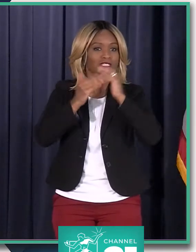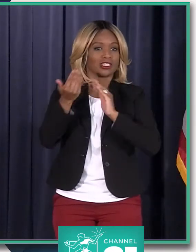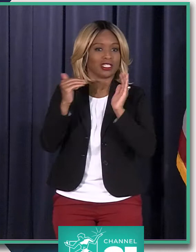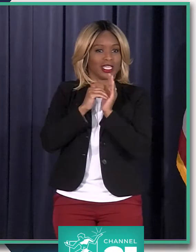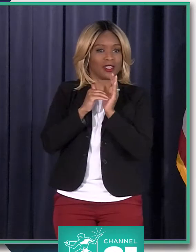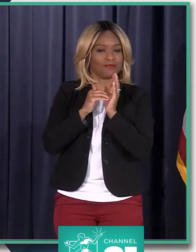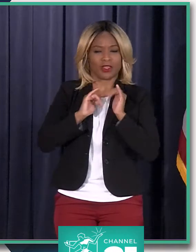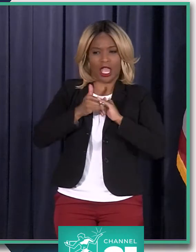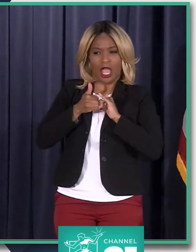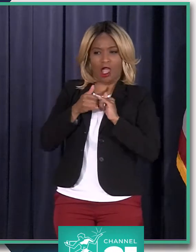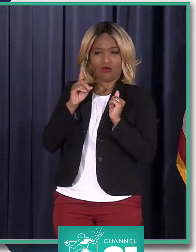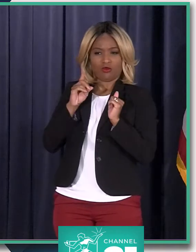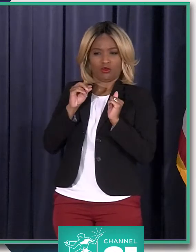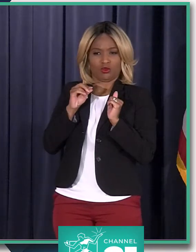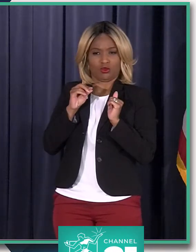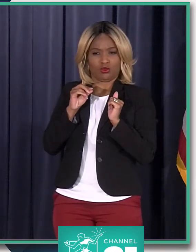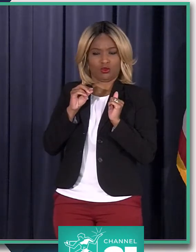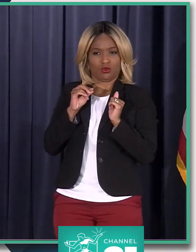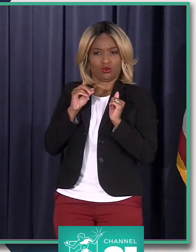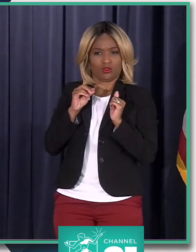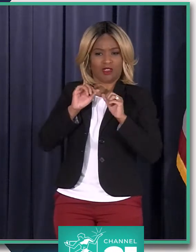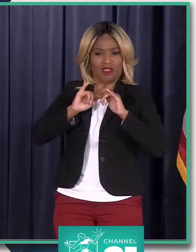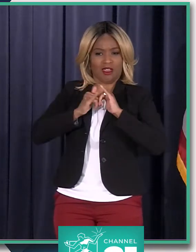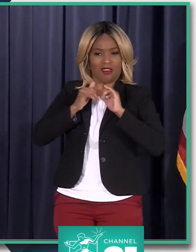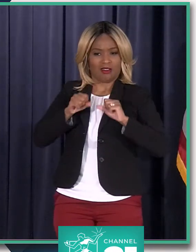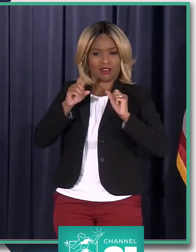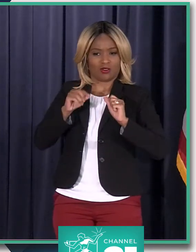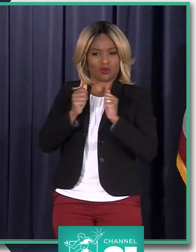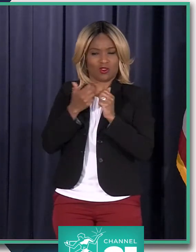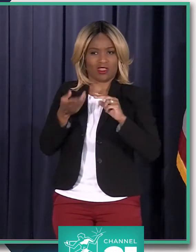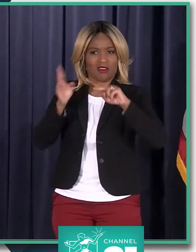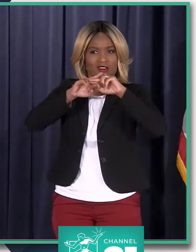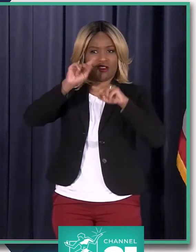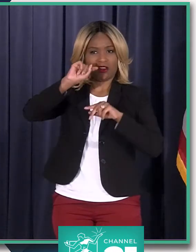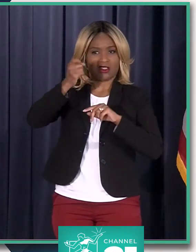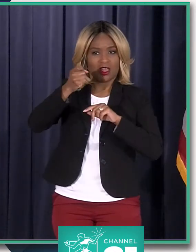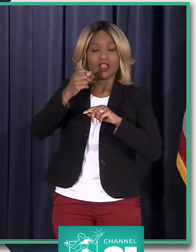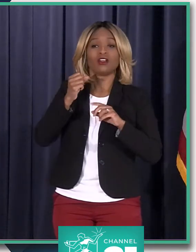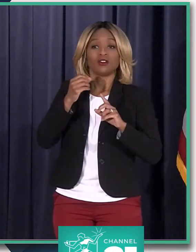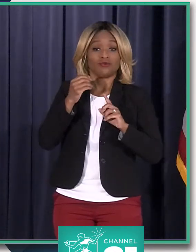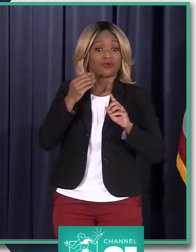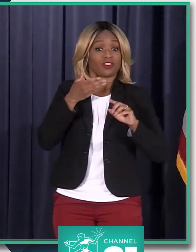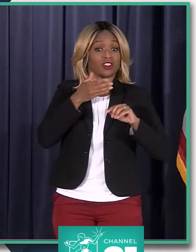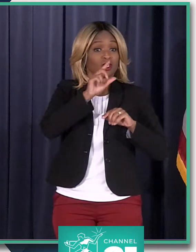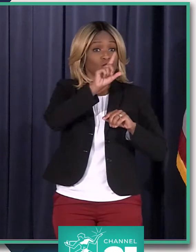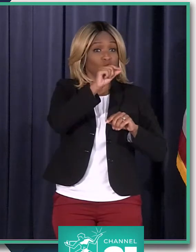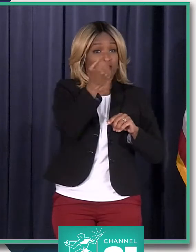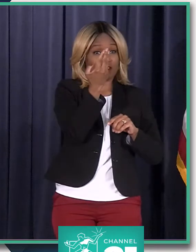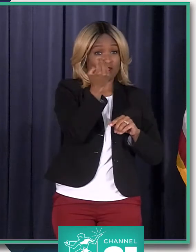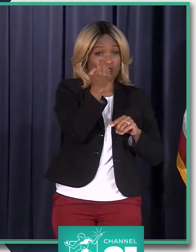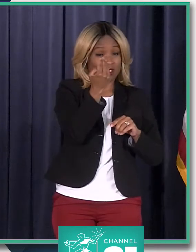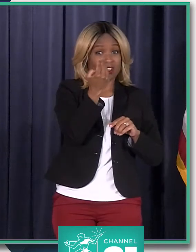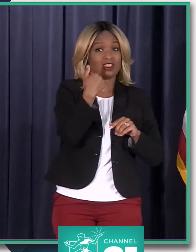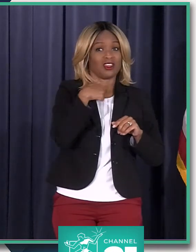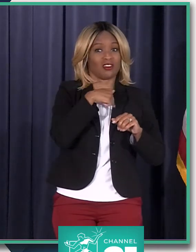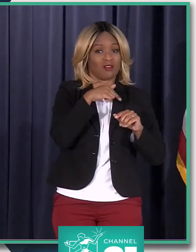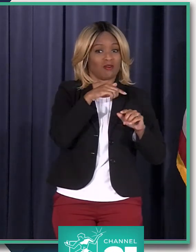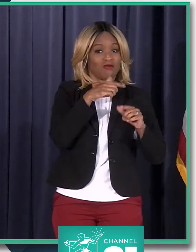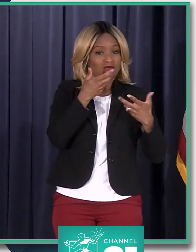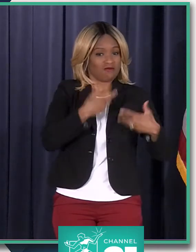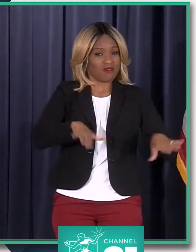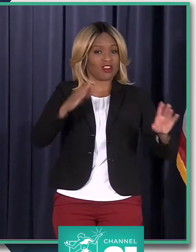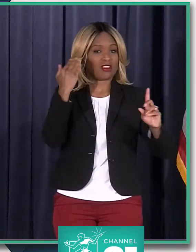Well, it was not really conceivable 6 years ago, but since we left bankruptcy in 2014 and everybody thought we had no future, we've had